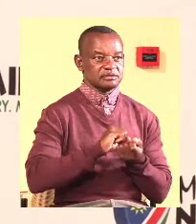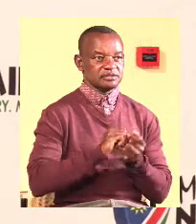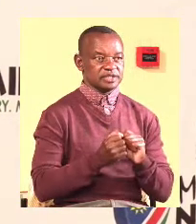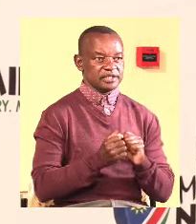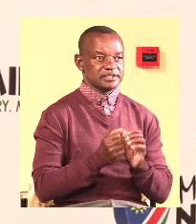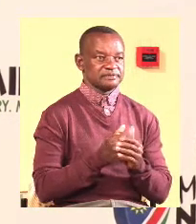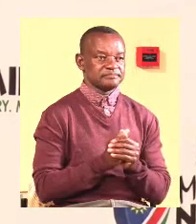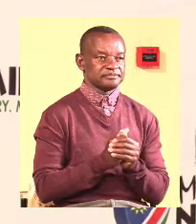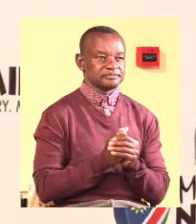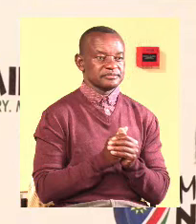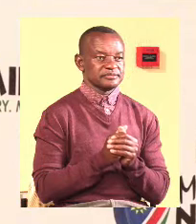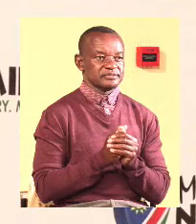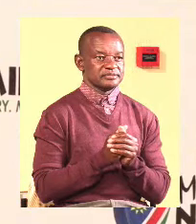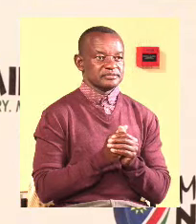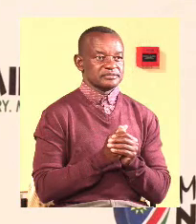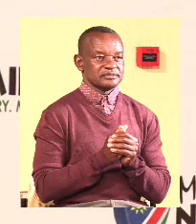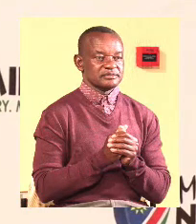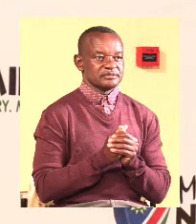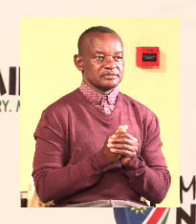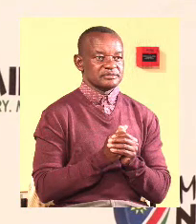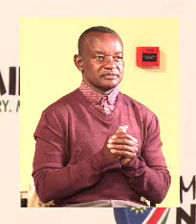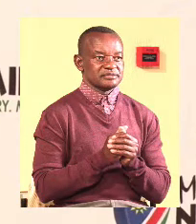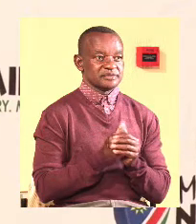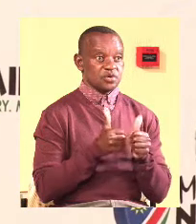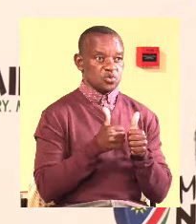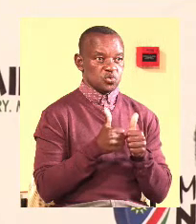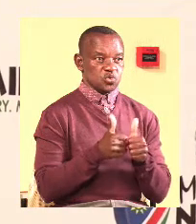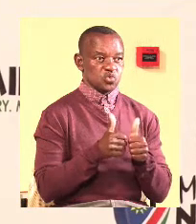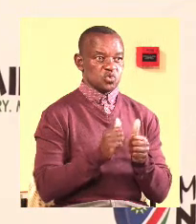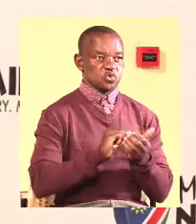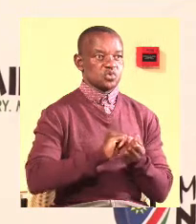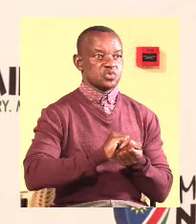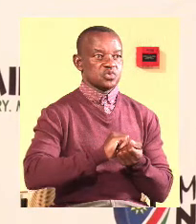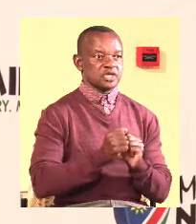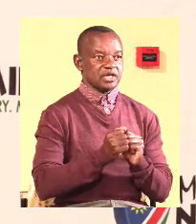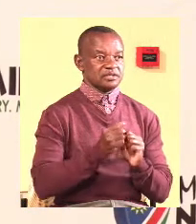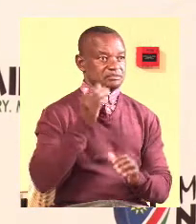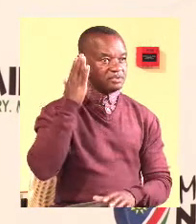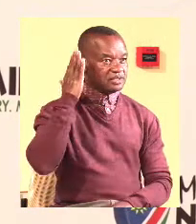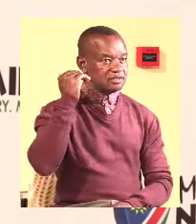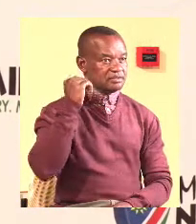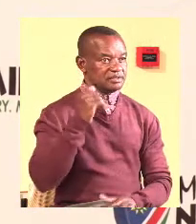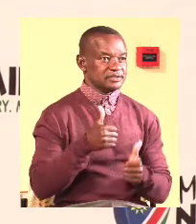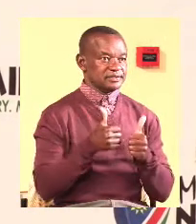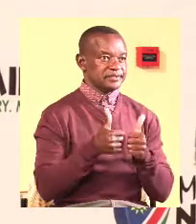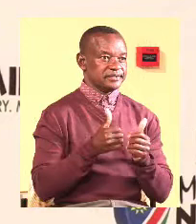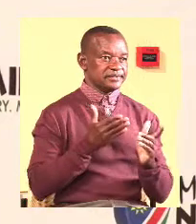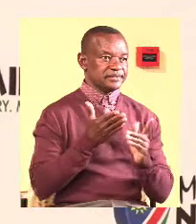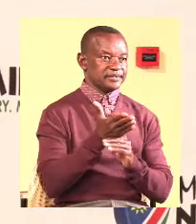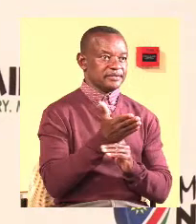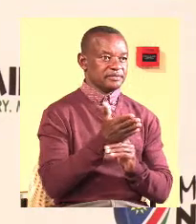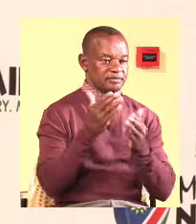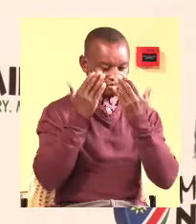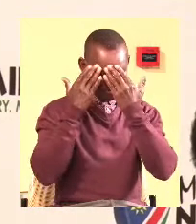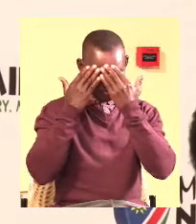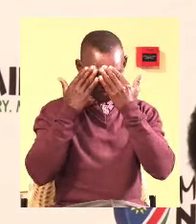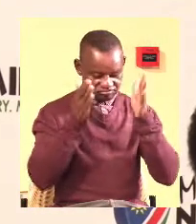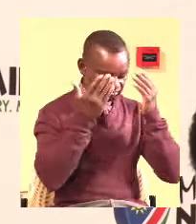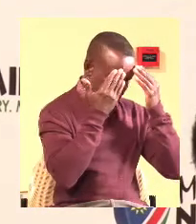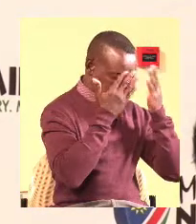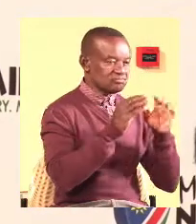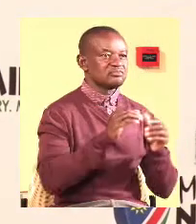change through awareness. So that's why we have this subcommittee on social mobilization.